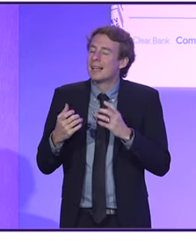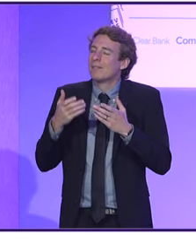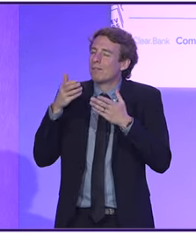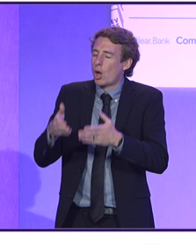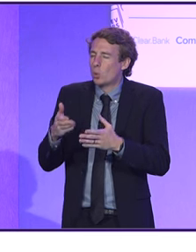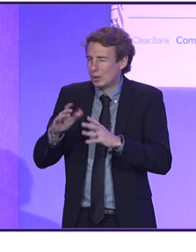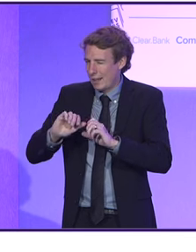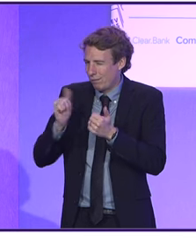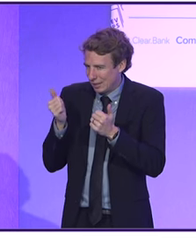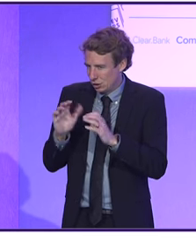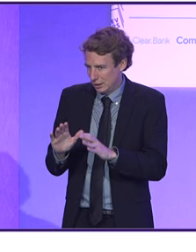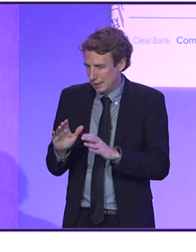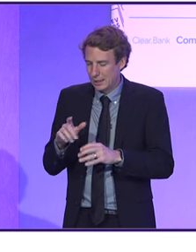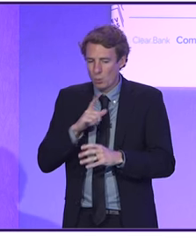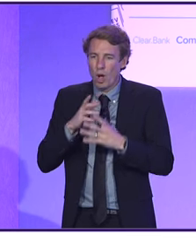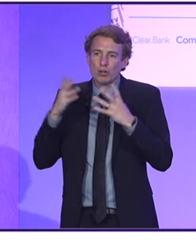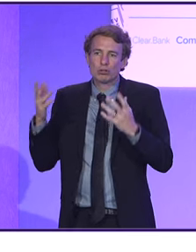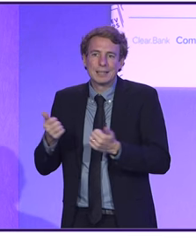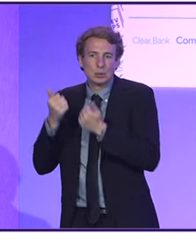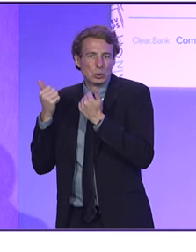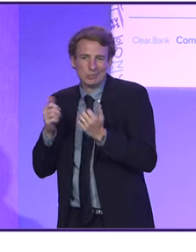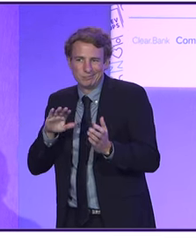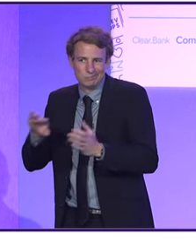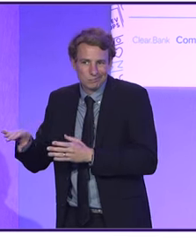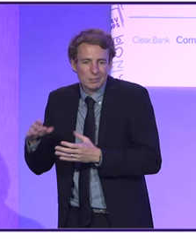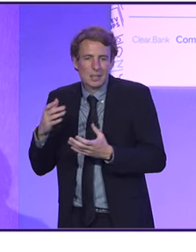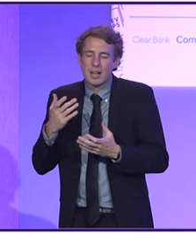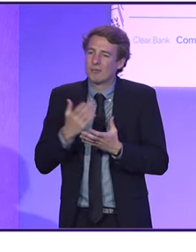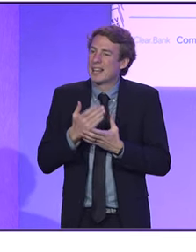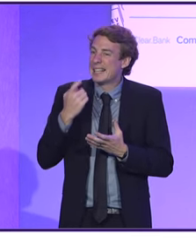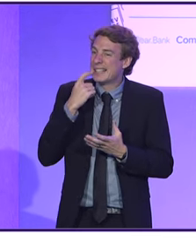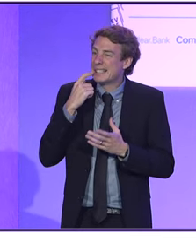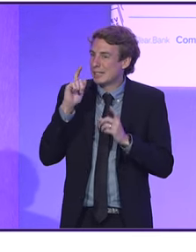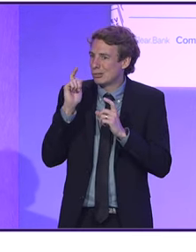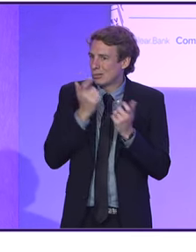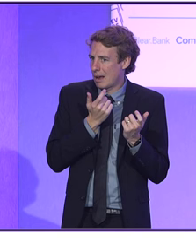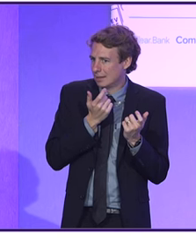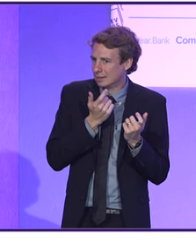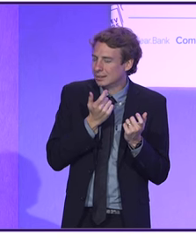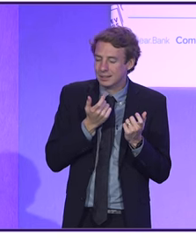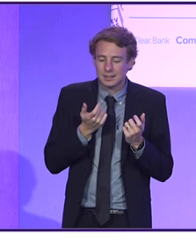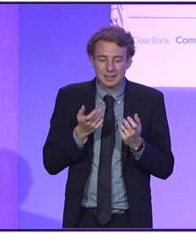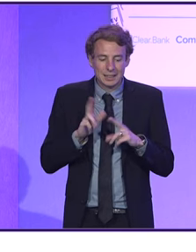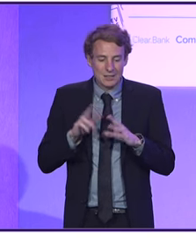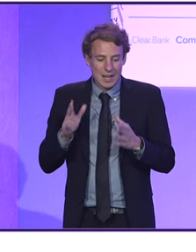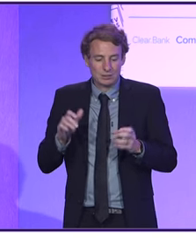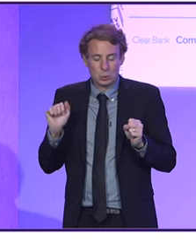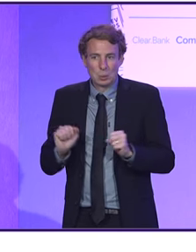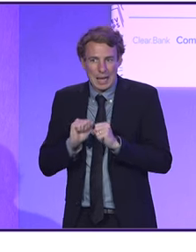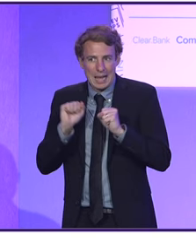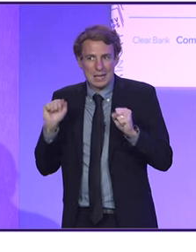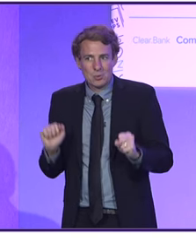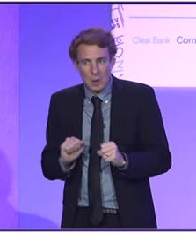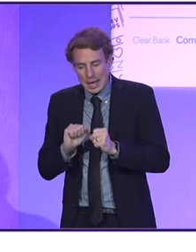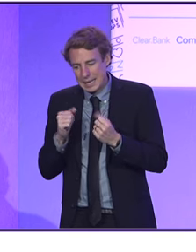efficiency, but not because of any like greater good or anything. I was just I'm a very easily distracted person. And so if I have to wait for a pipeline to run or